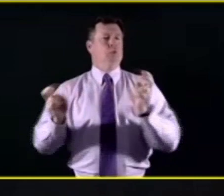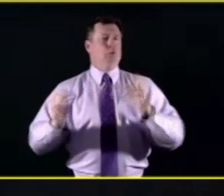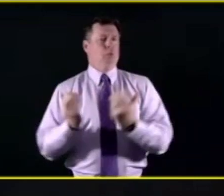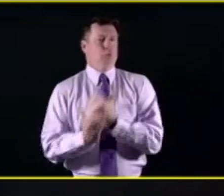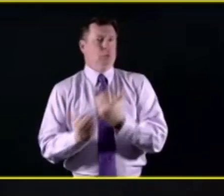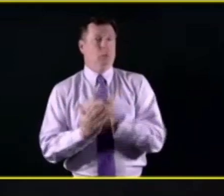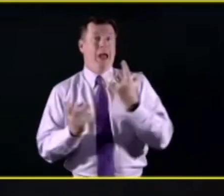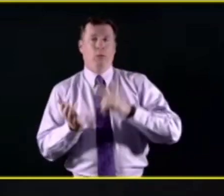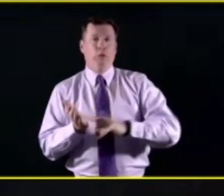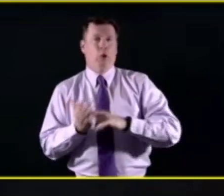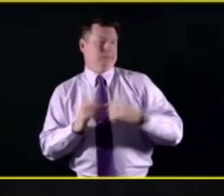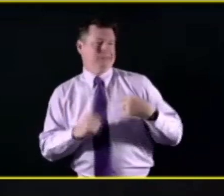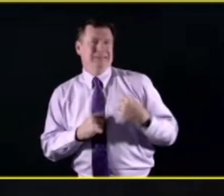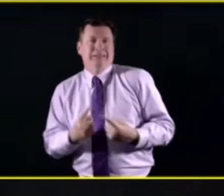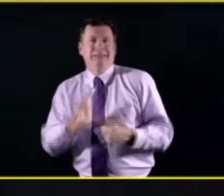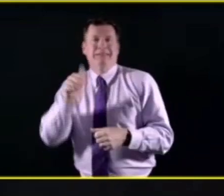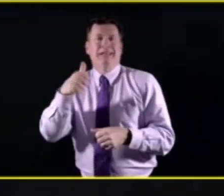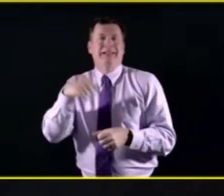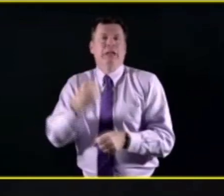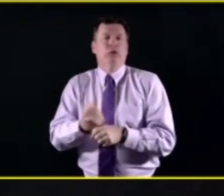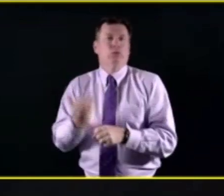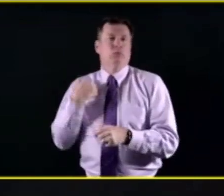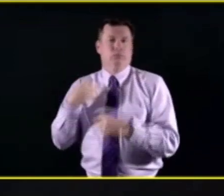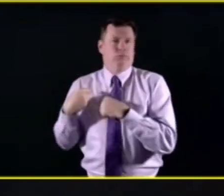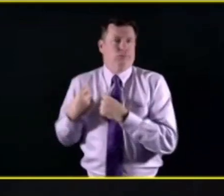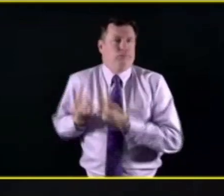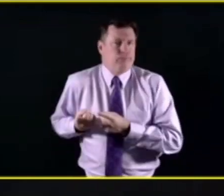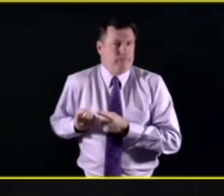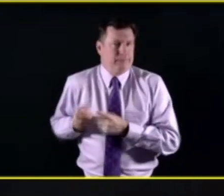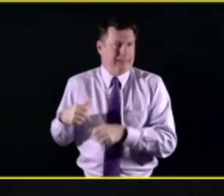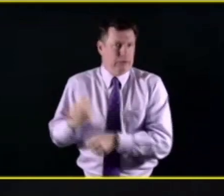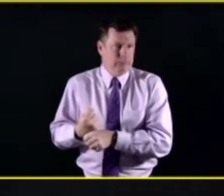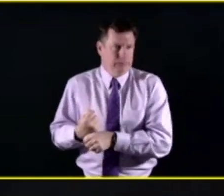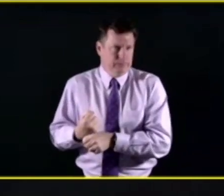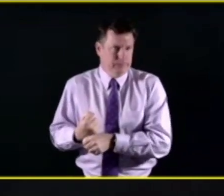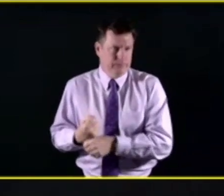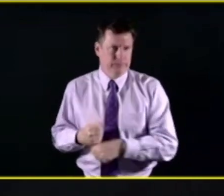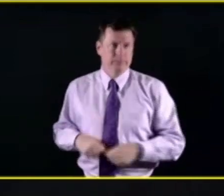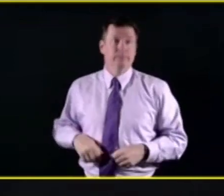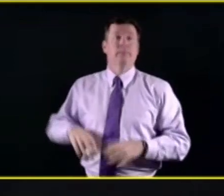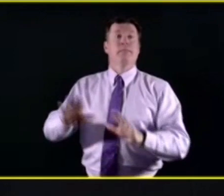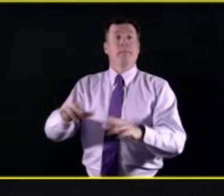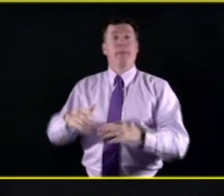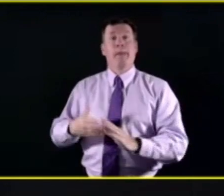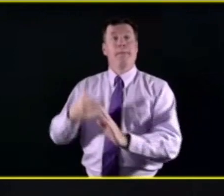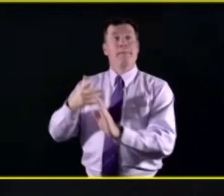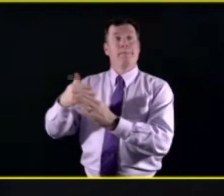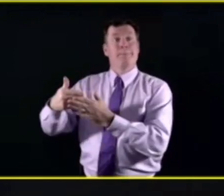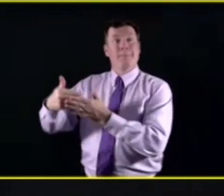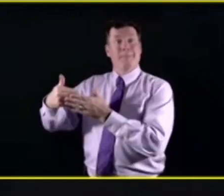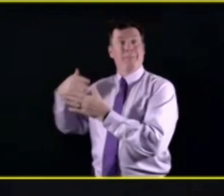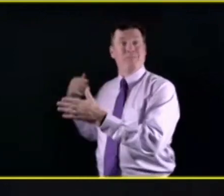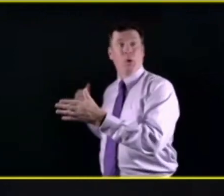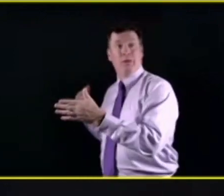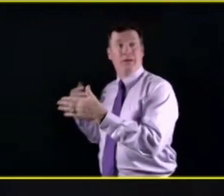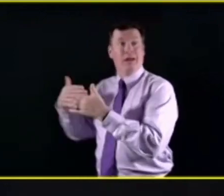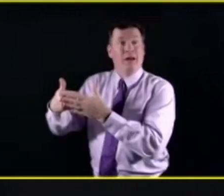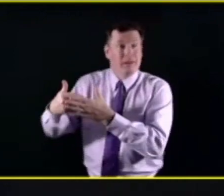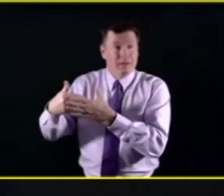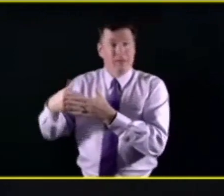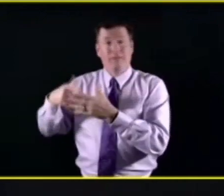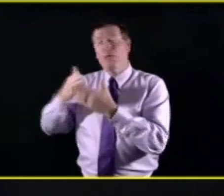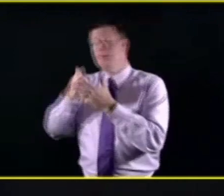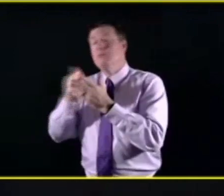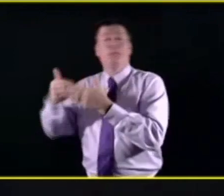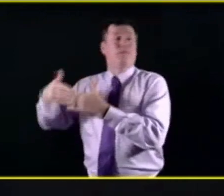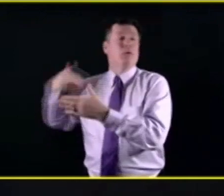with many standard vaccines, we inject proteins into individuals. These are the proteins that are components of,